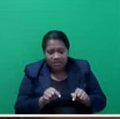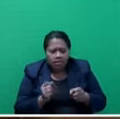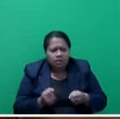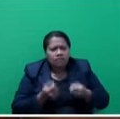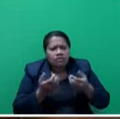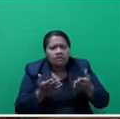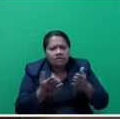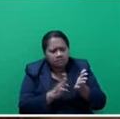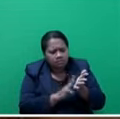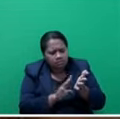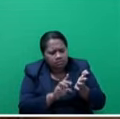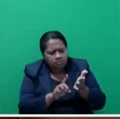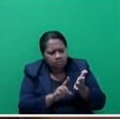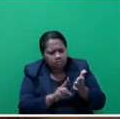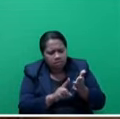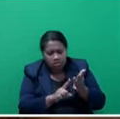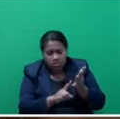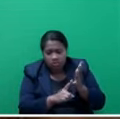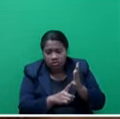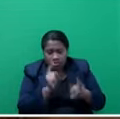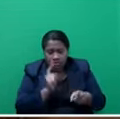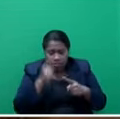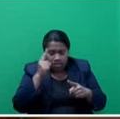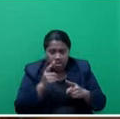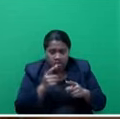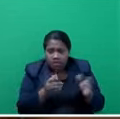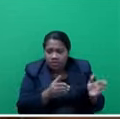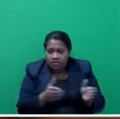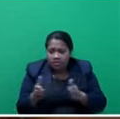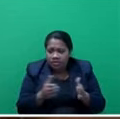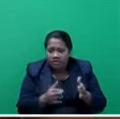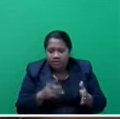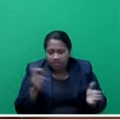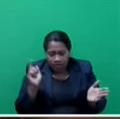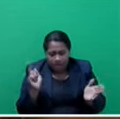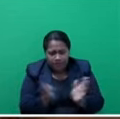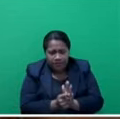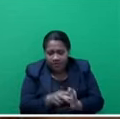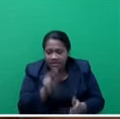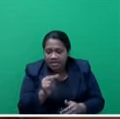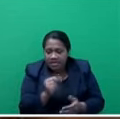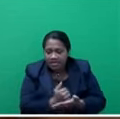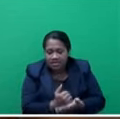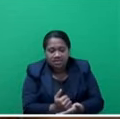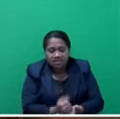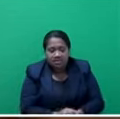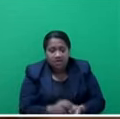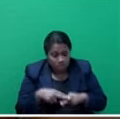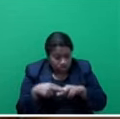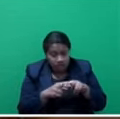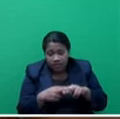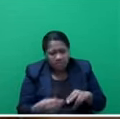an avenue for the quick movement of a much-needed assistance into the region. Fiji played an important part in